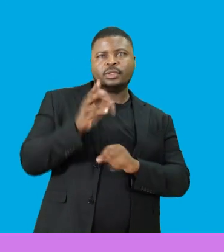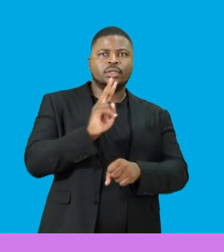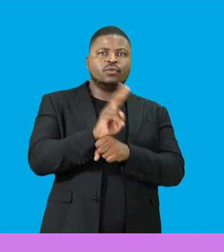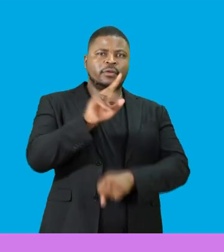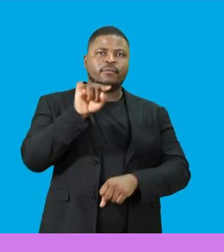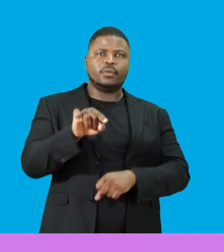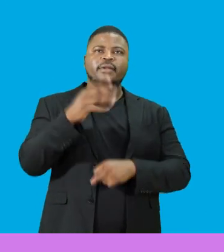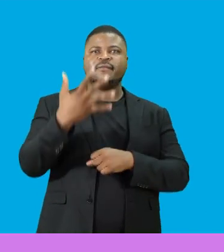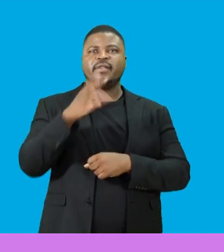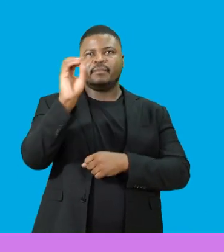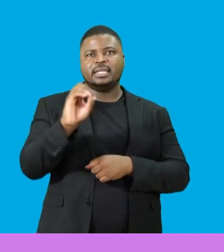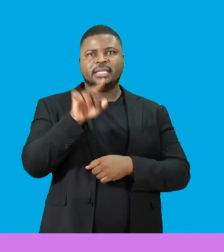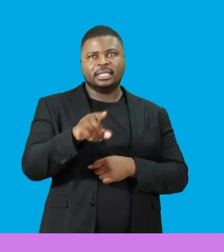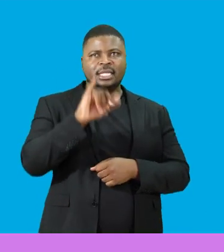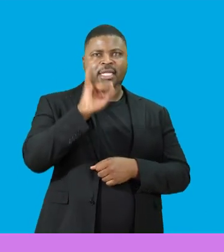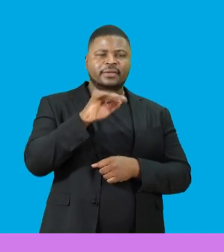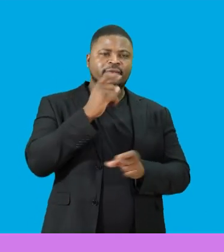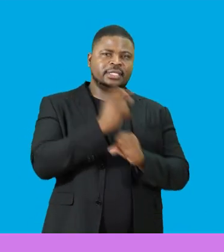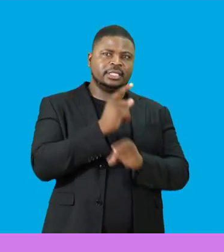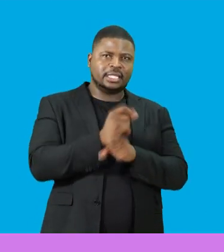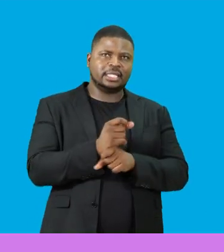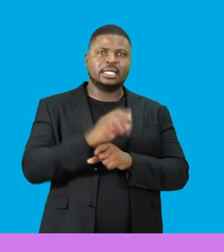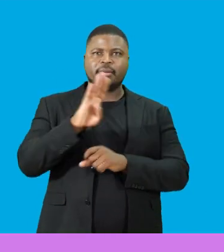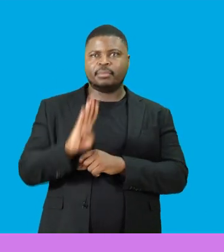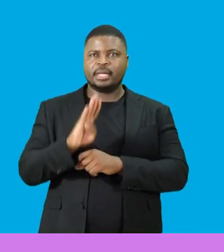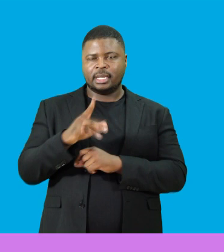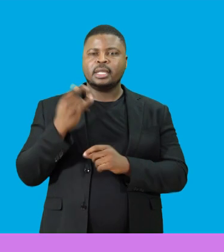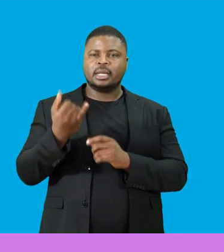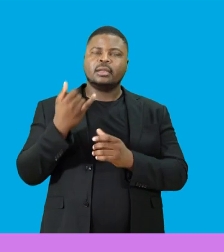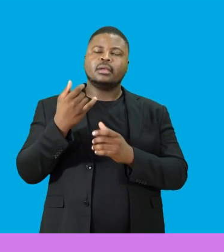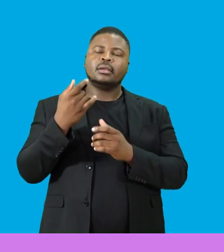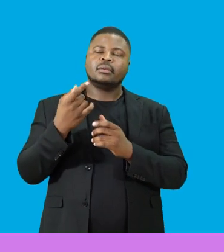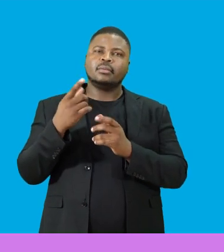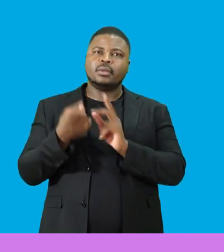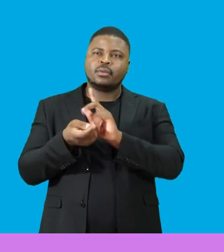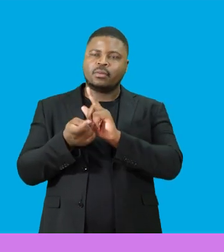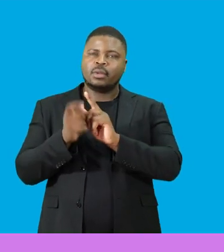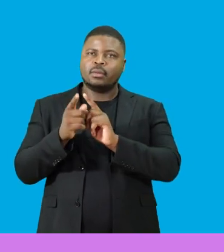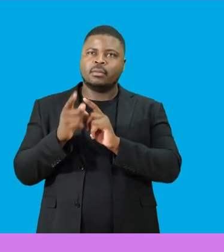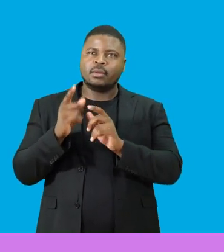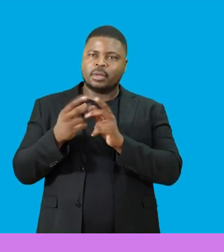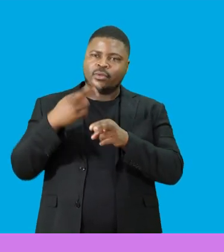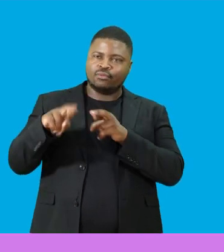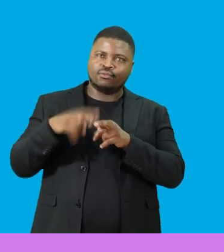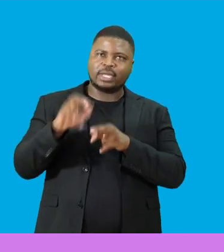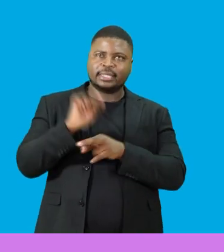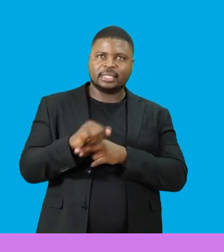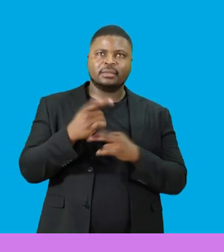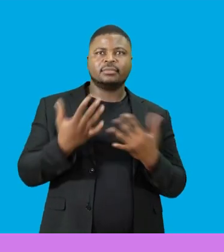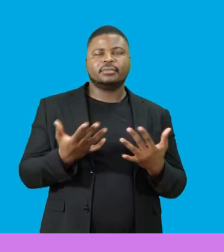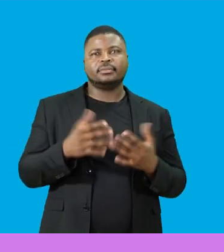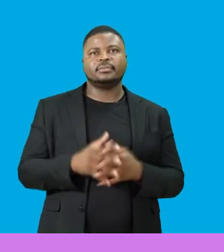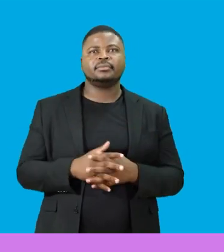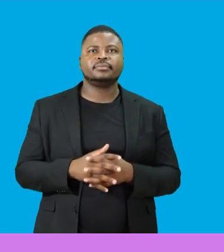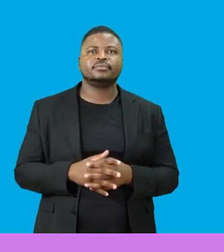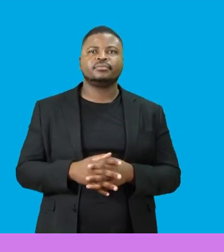12.5%. Calculate the new cost per learner if taxi B is hired. New cost per learner if taxi